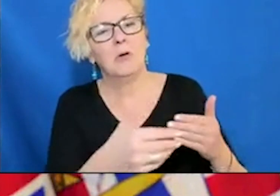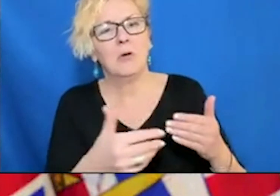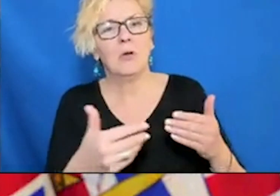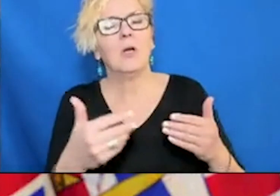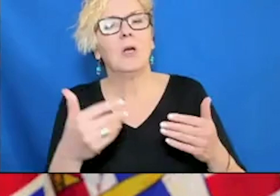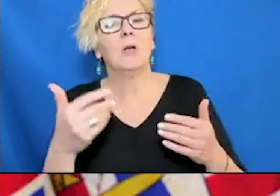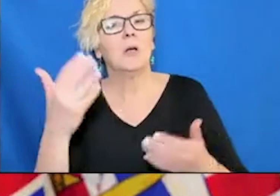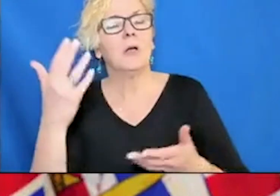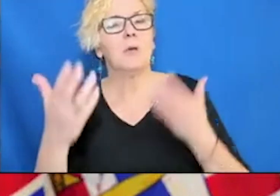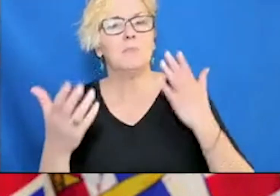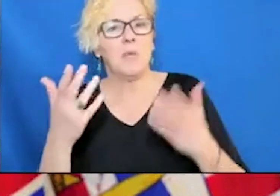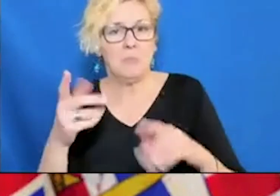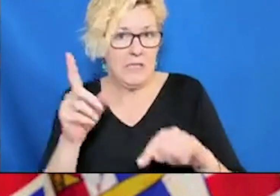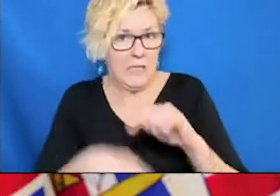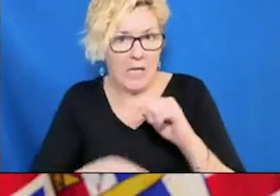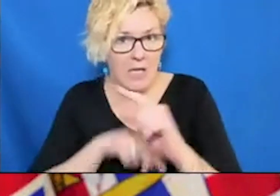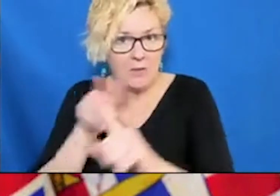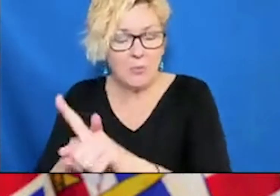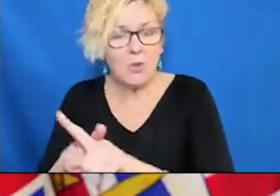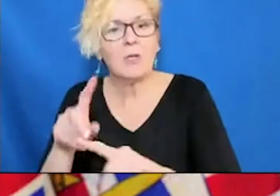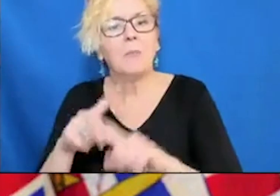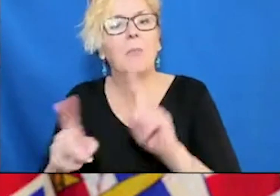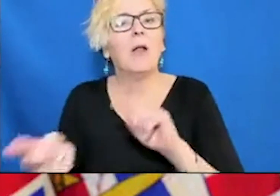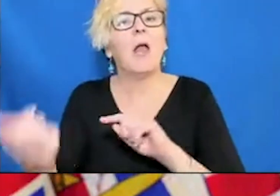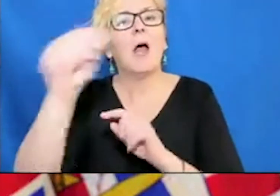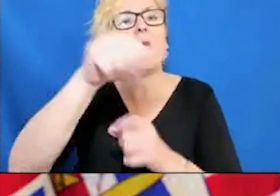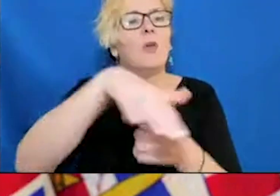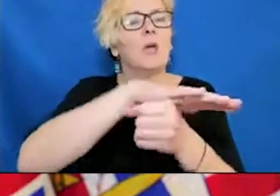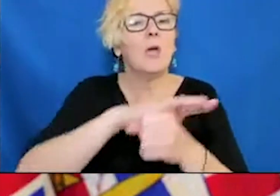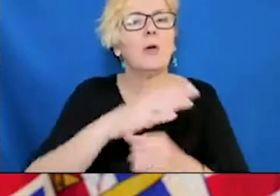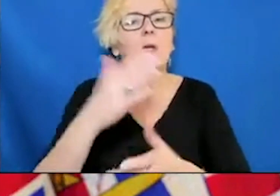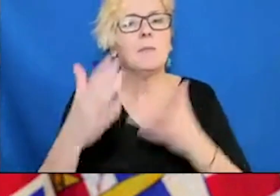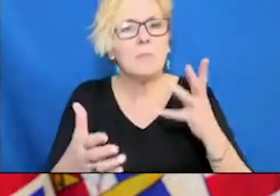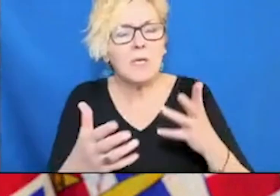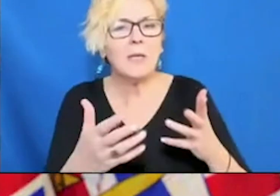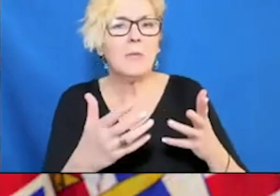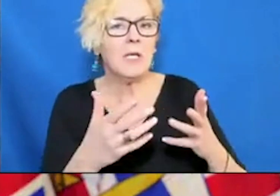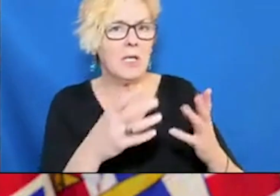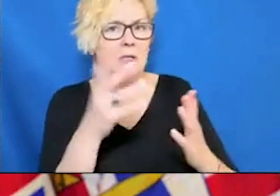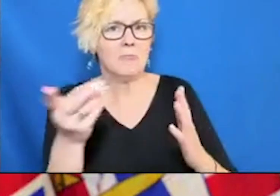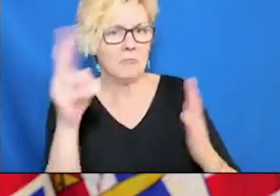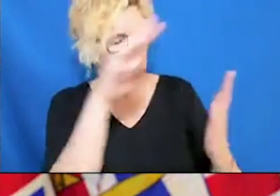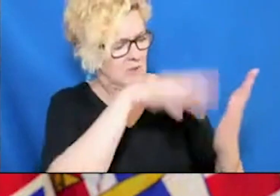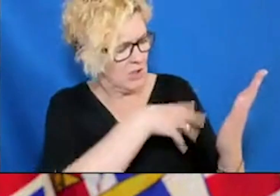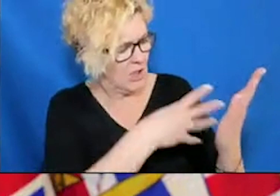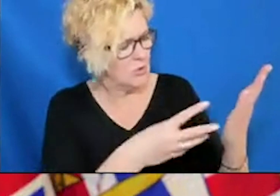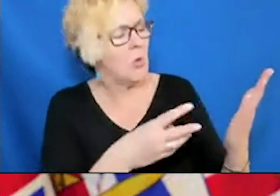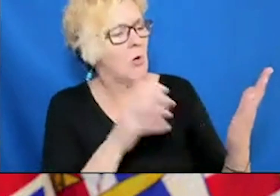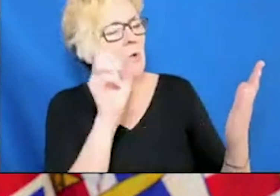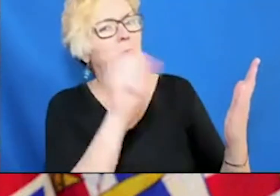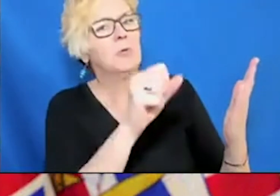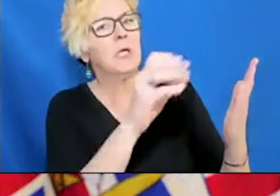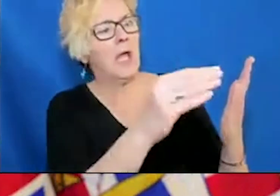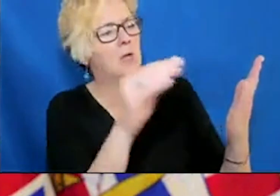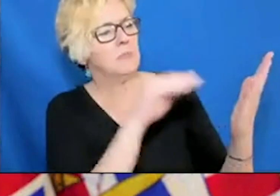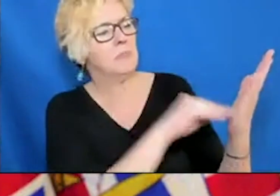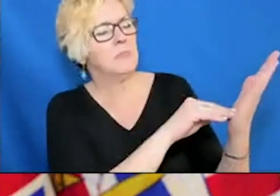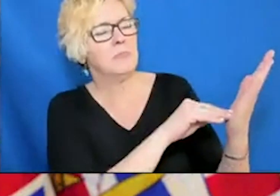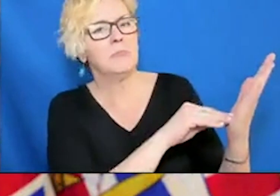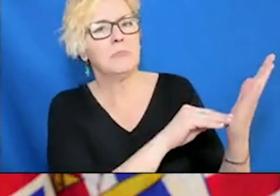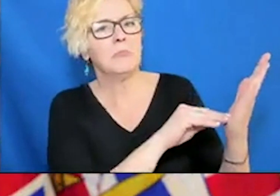that it's working. People are being very respectful of this, which is great. It means that things